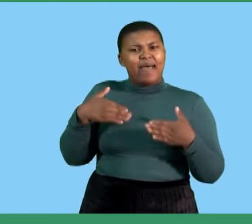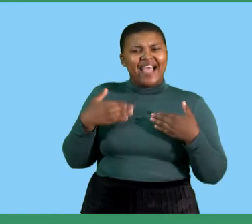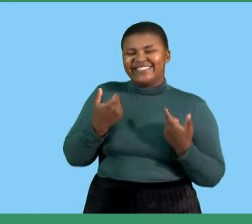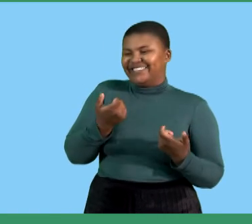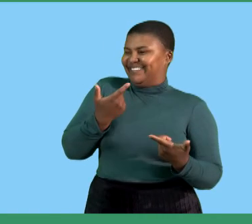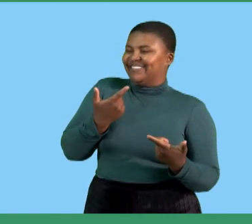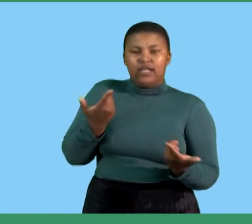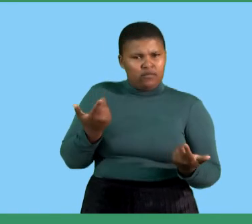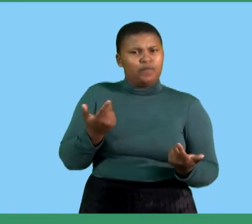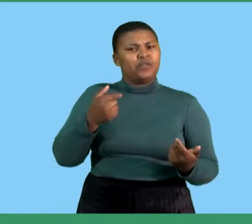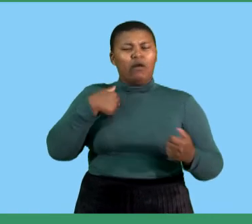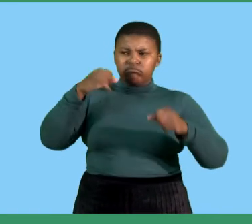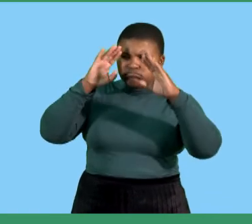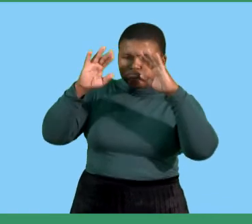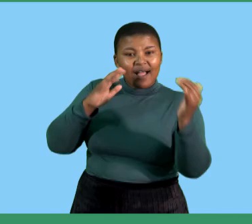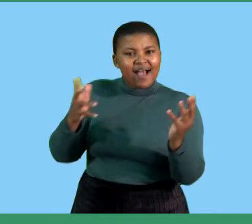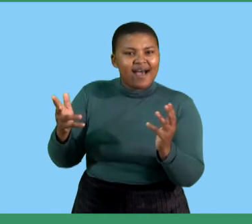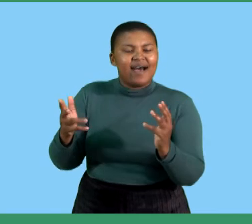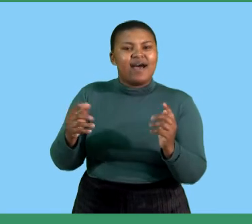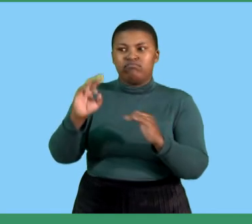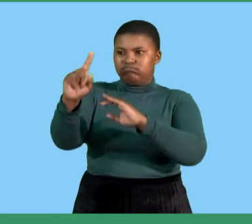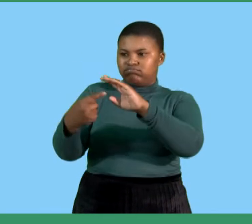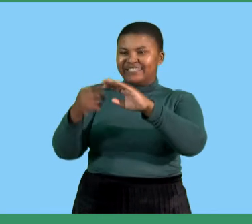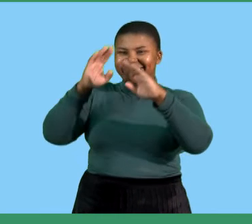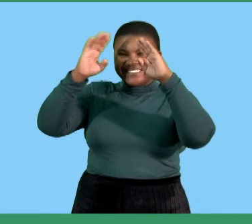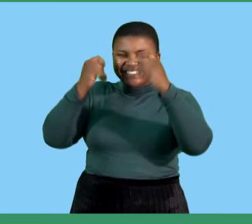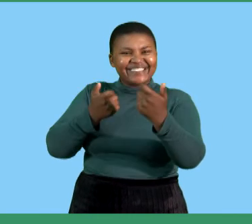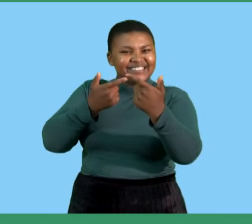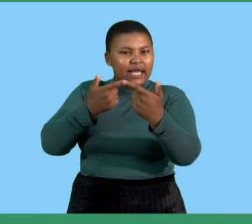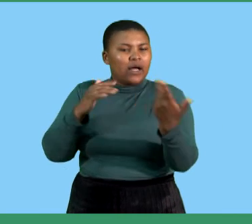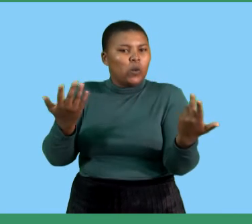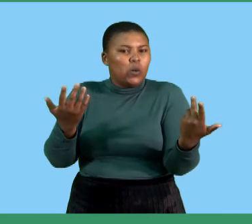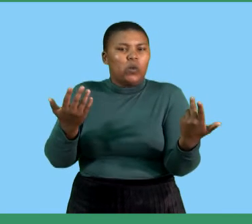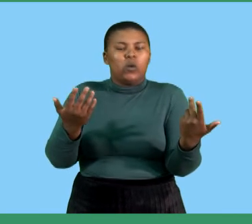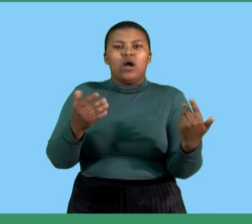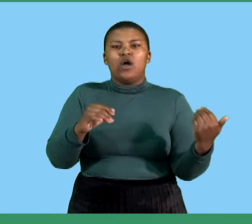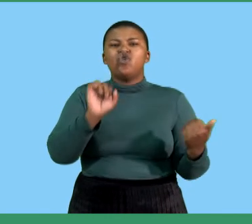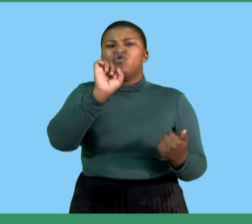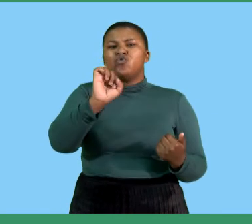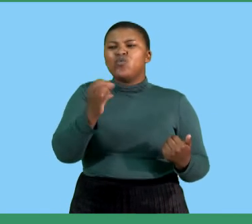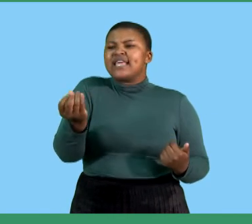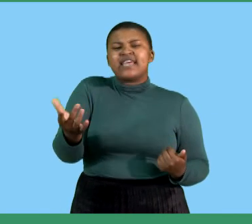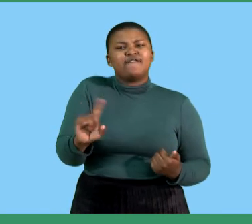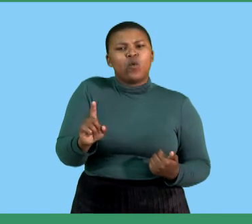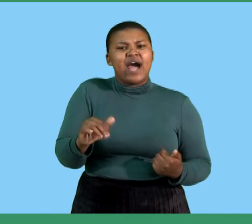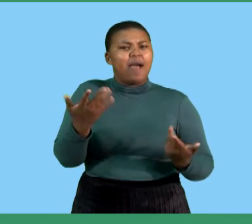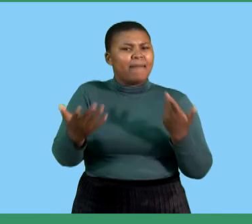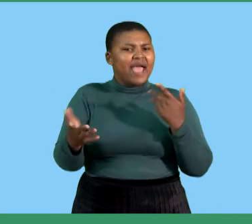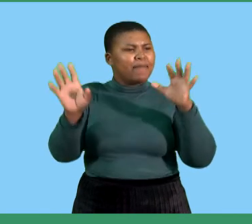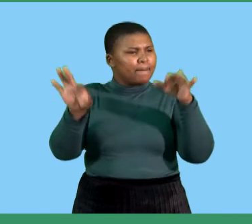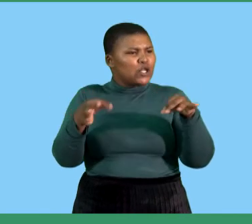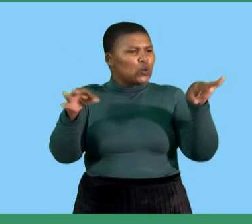do you greet them? Maybe as soon as they enter the business. Maybe what are you offering them? Are you playing music? Maybe in